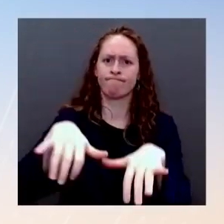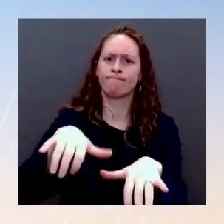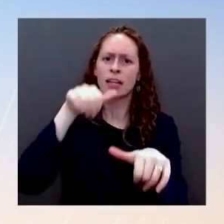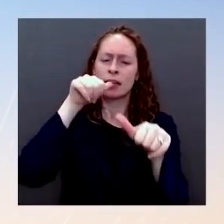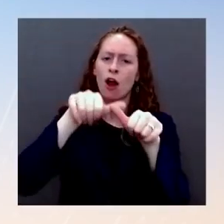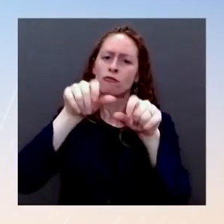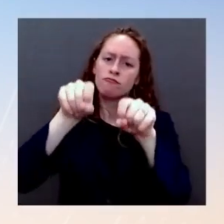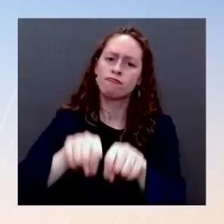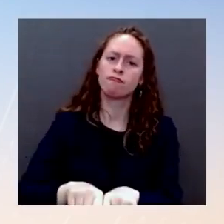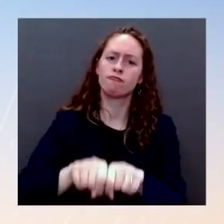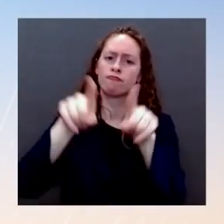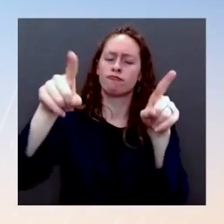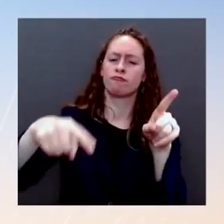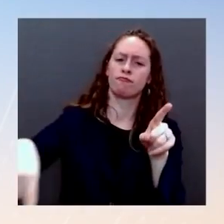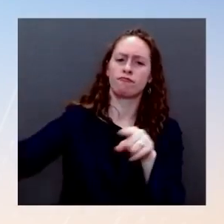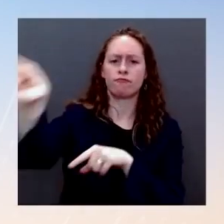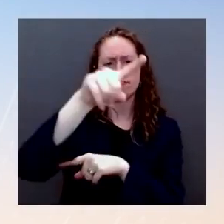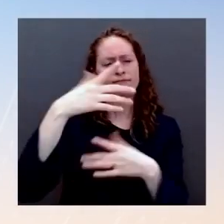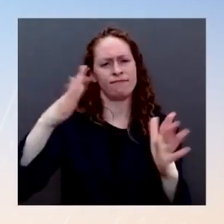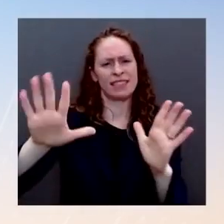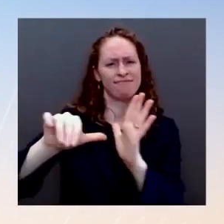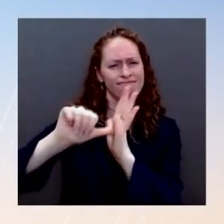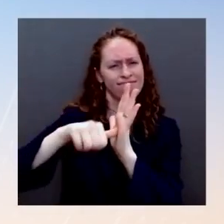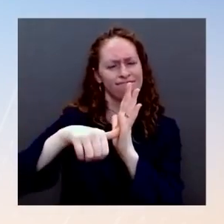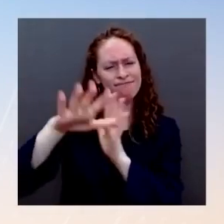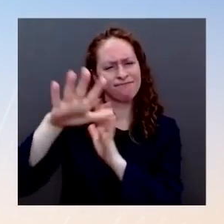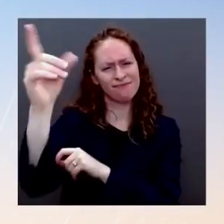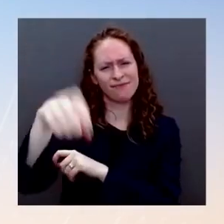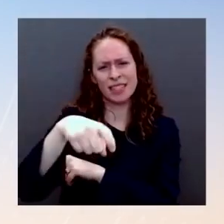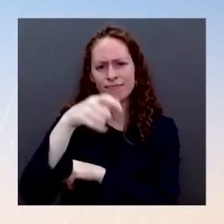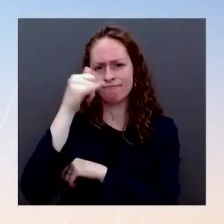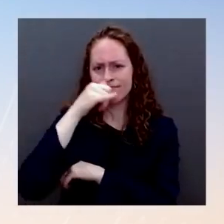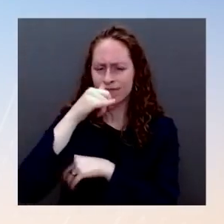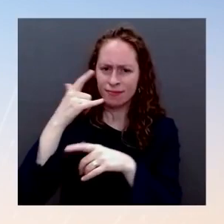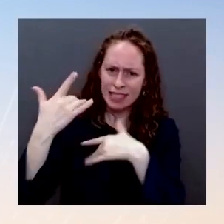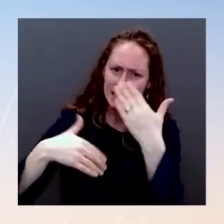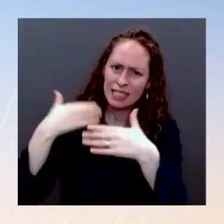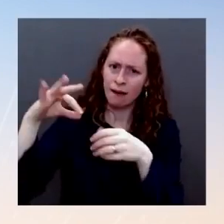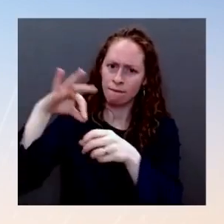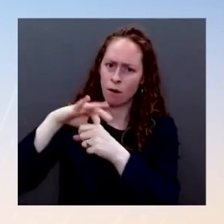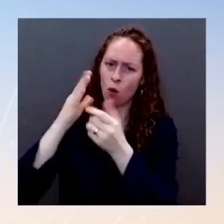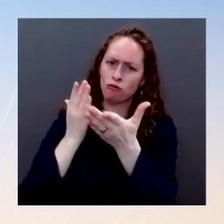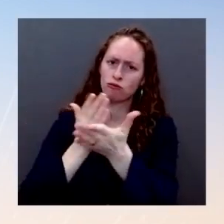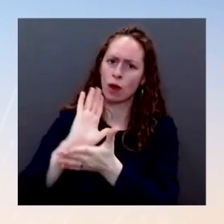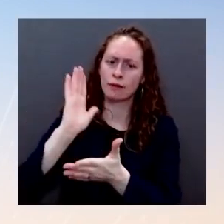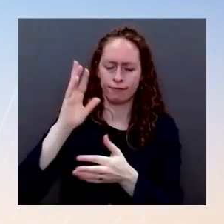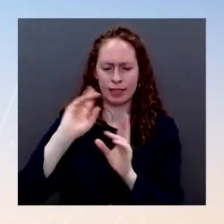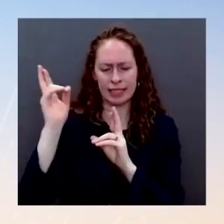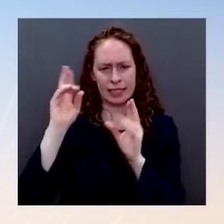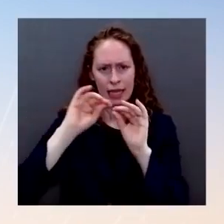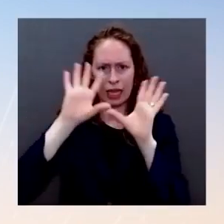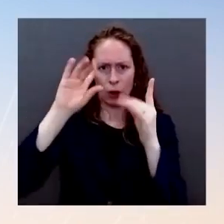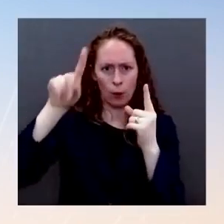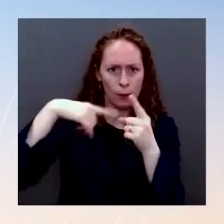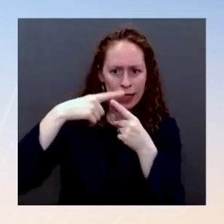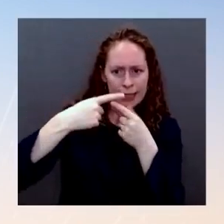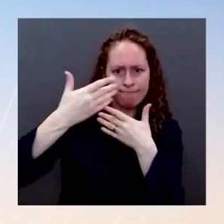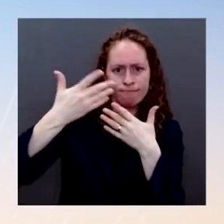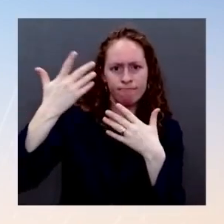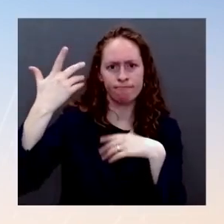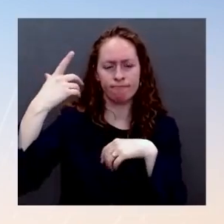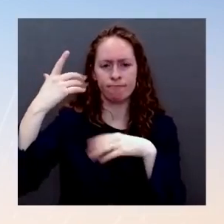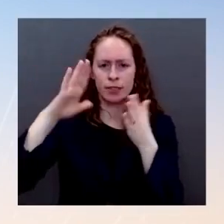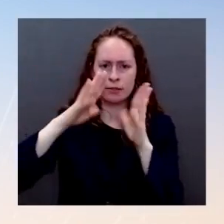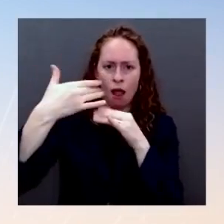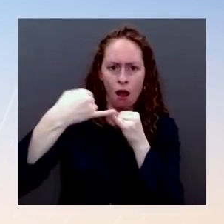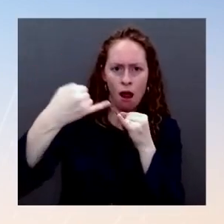a timeline for that. We're going to work with him on getting that done. But that doesn't change our commitment to Build Back Better. Go ahead. Thanks, Jen. Why hasn't